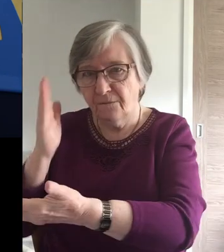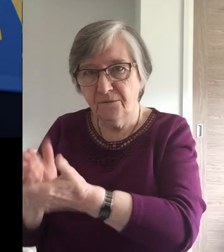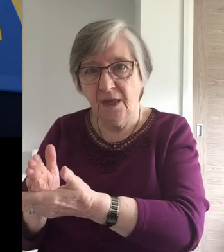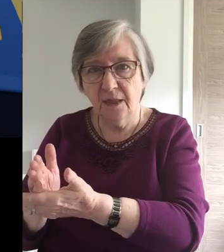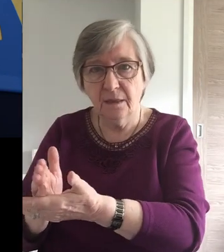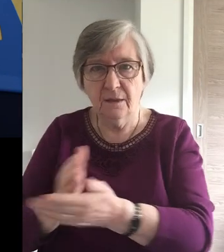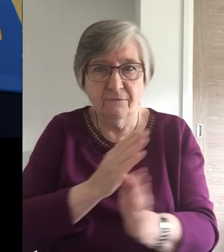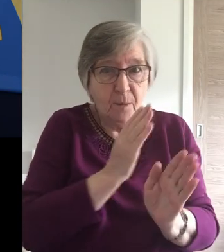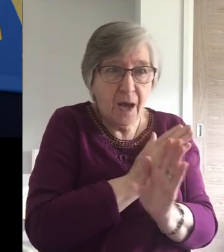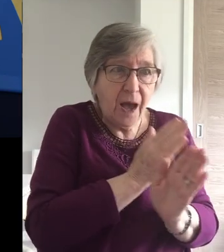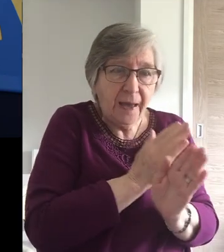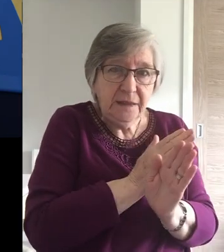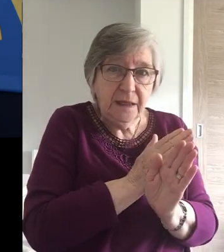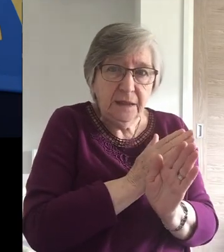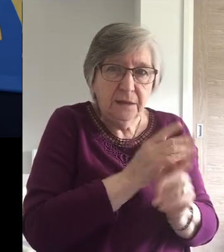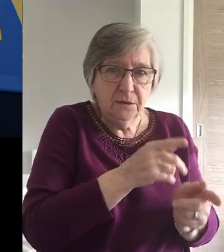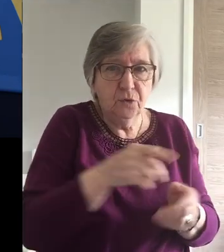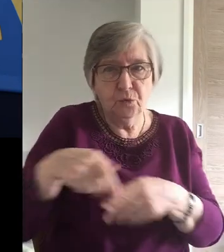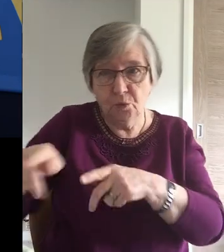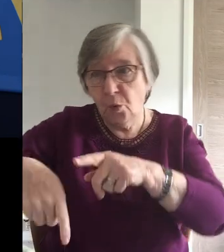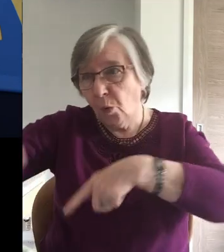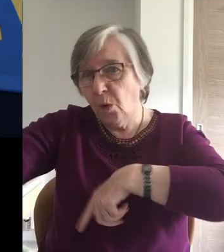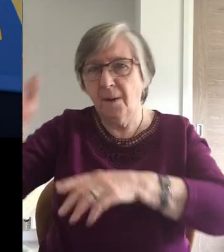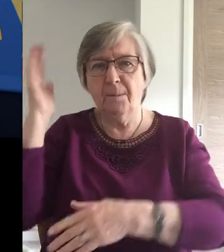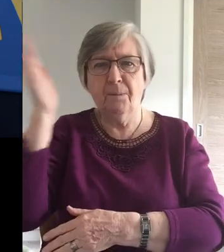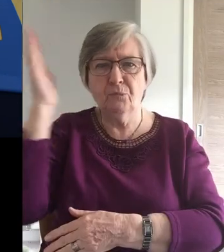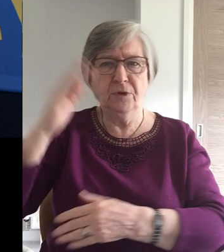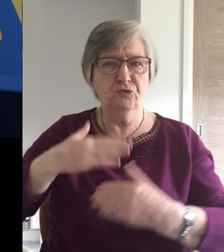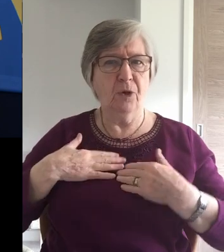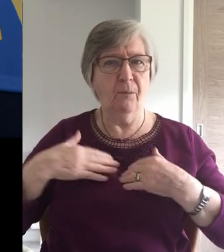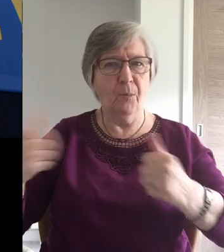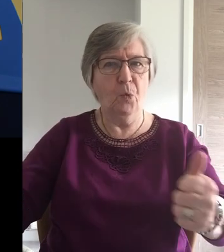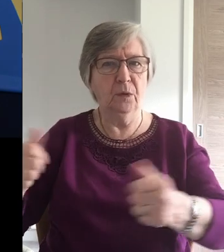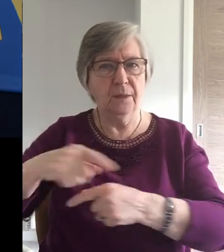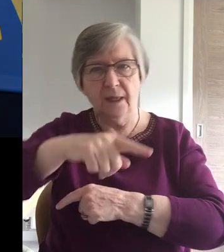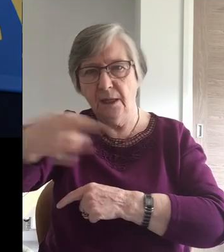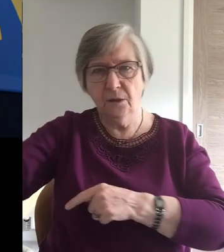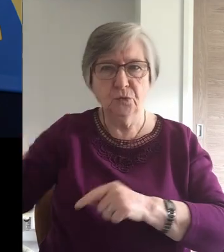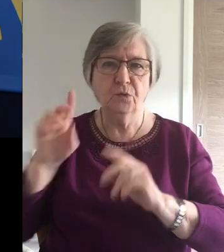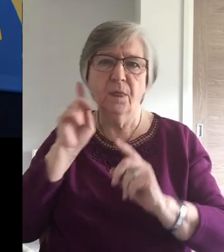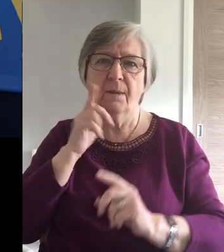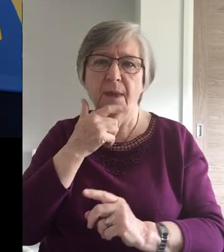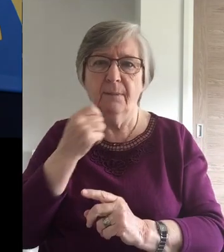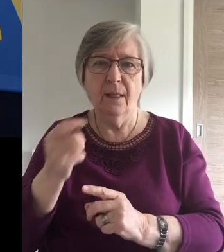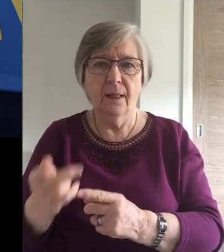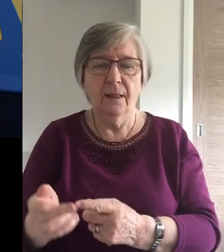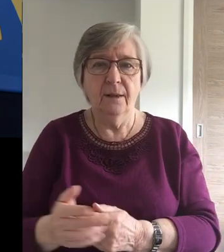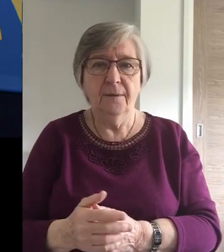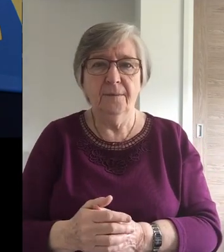from hiding behind locked doors to preaching openly, bravely, boldly before crowds.